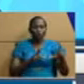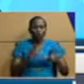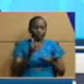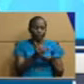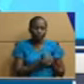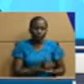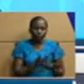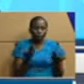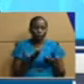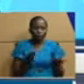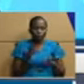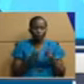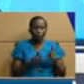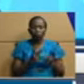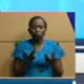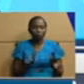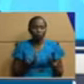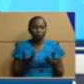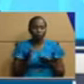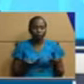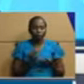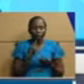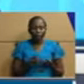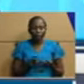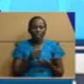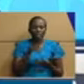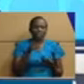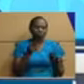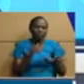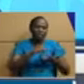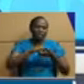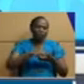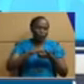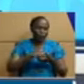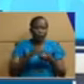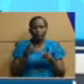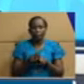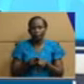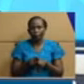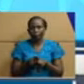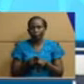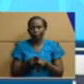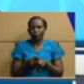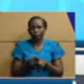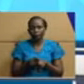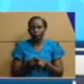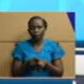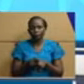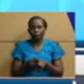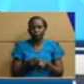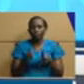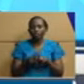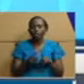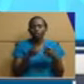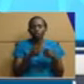schemes that people refer to as Nigina, and then also the